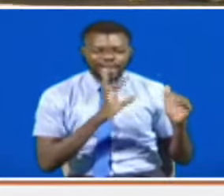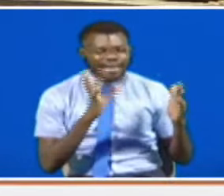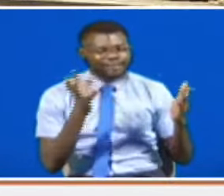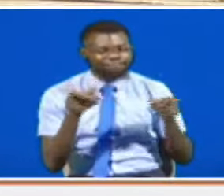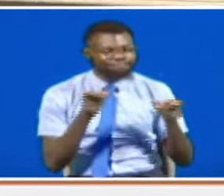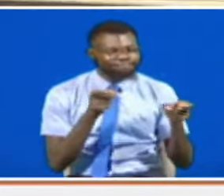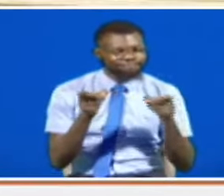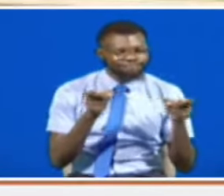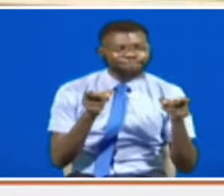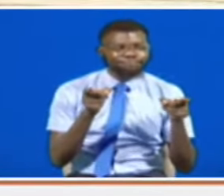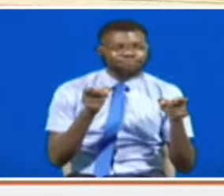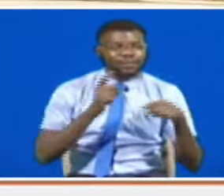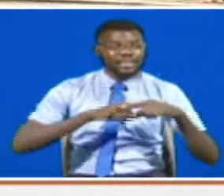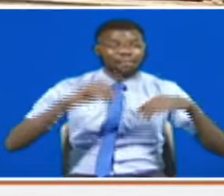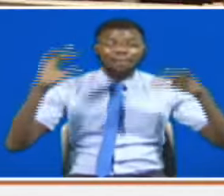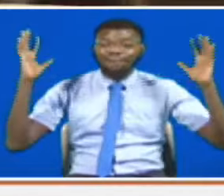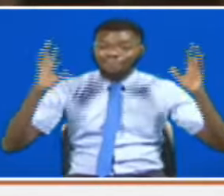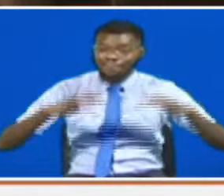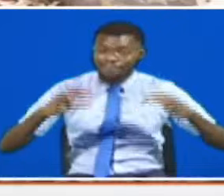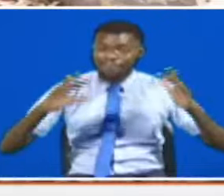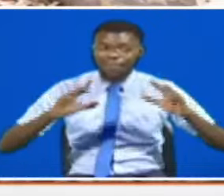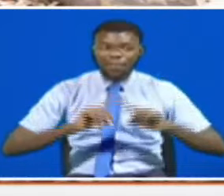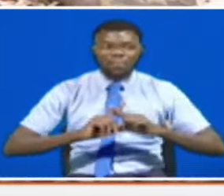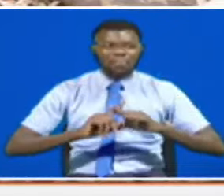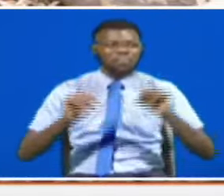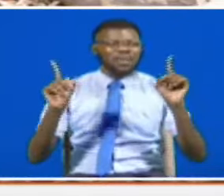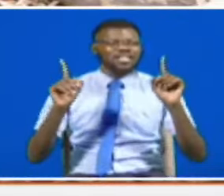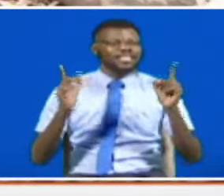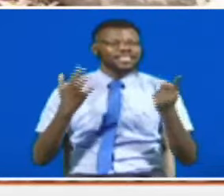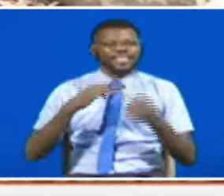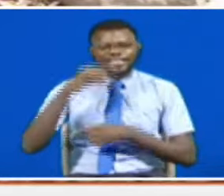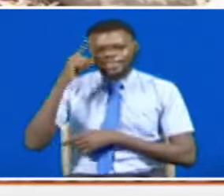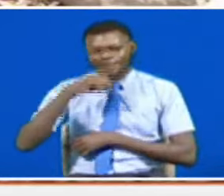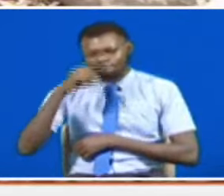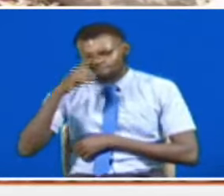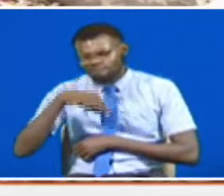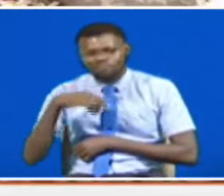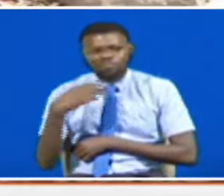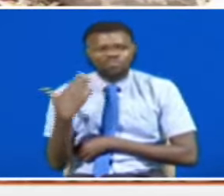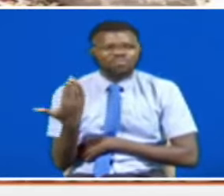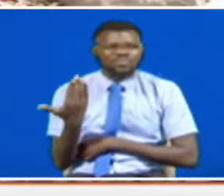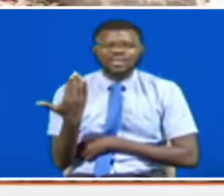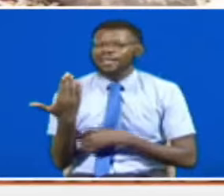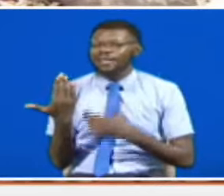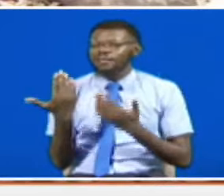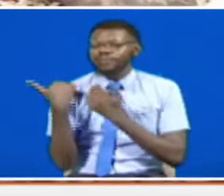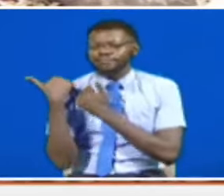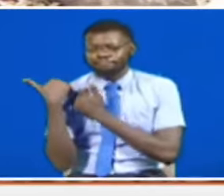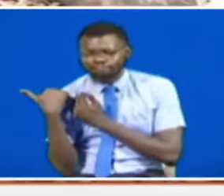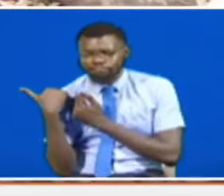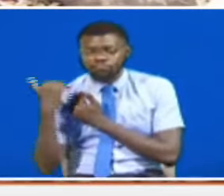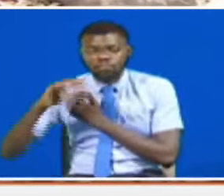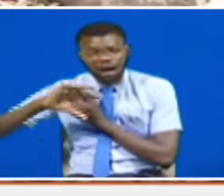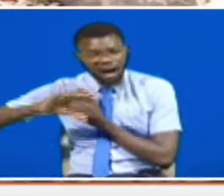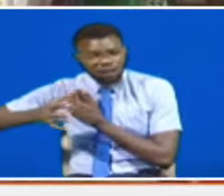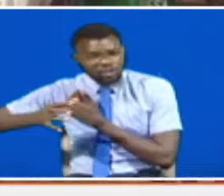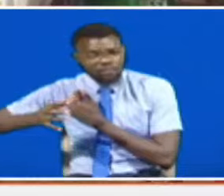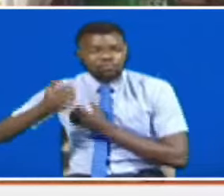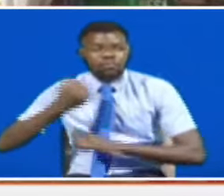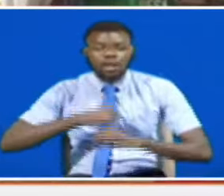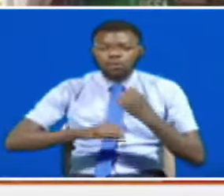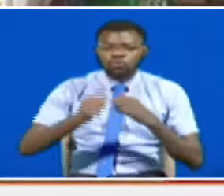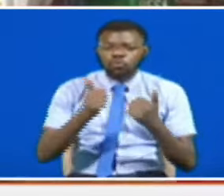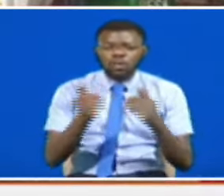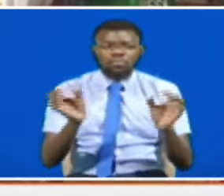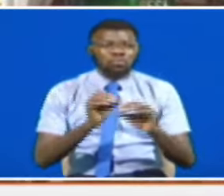the expectations are constantly let down. Garbage still remains another responsibility the county has not responded to.